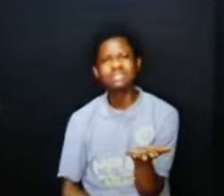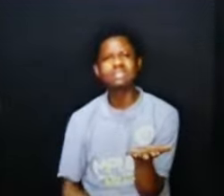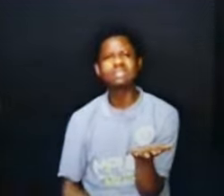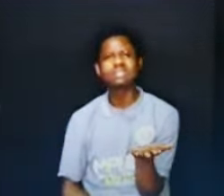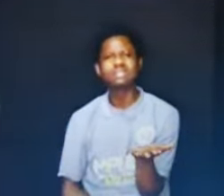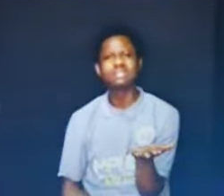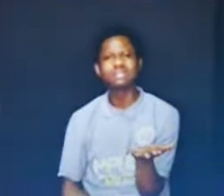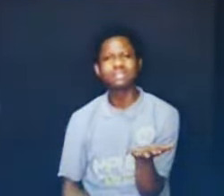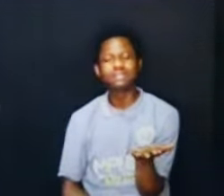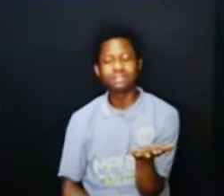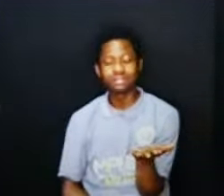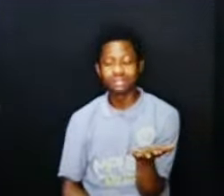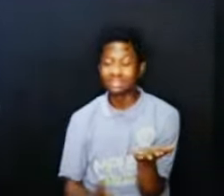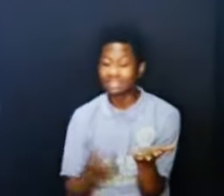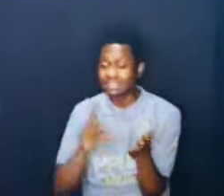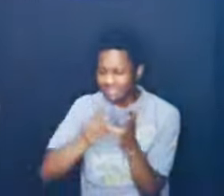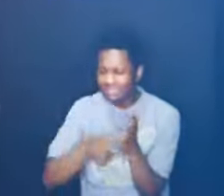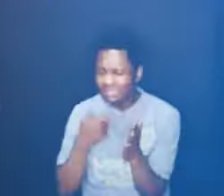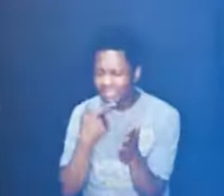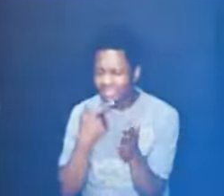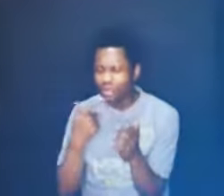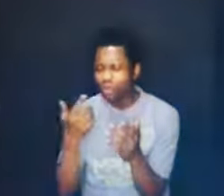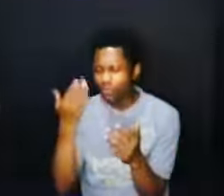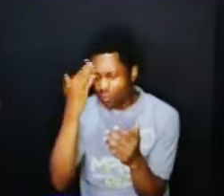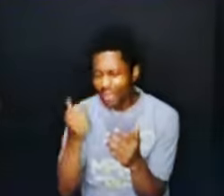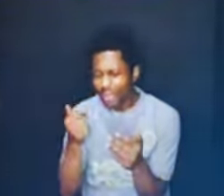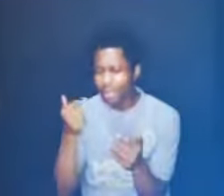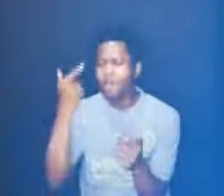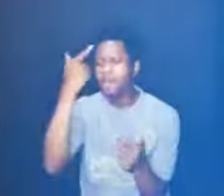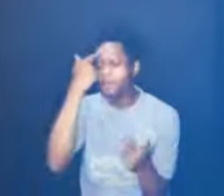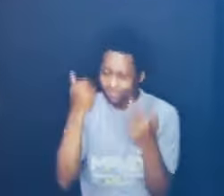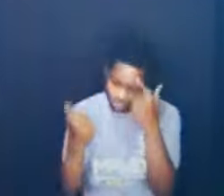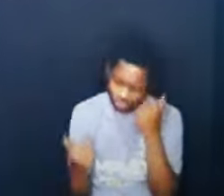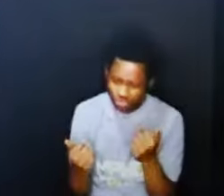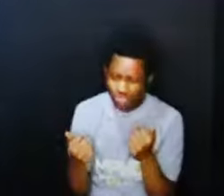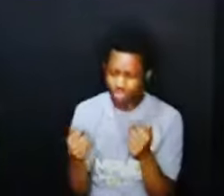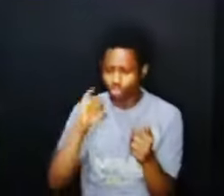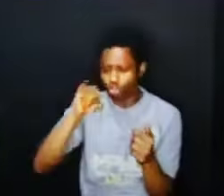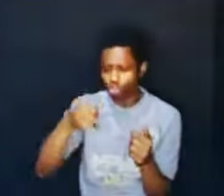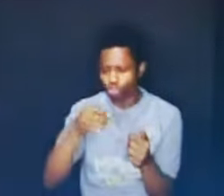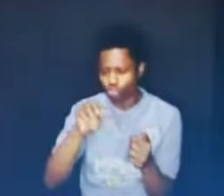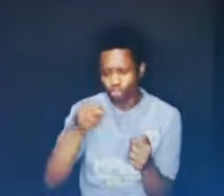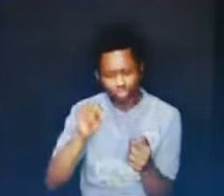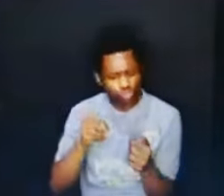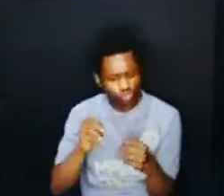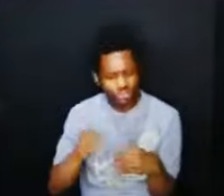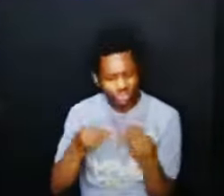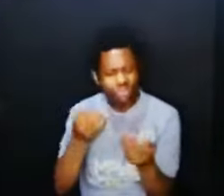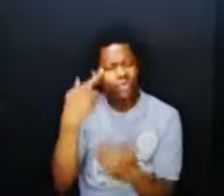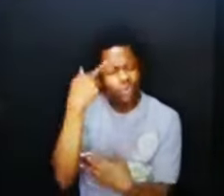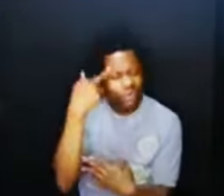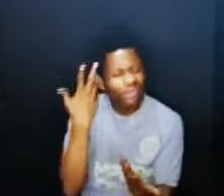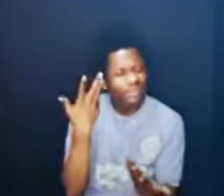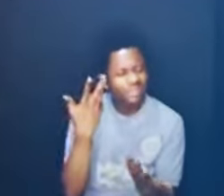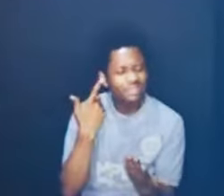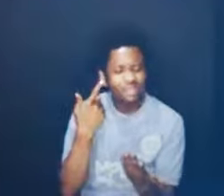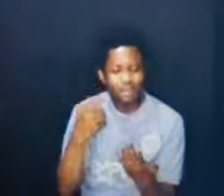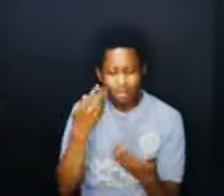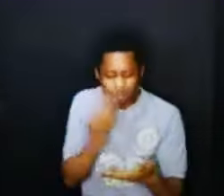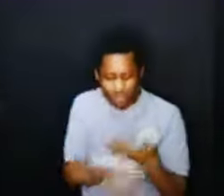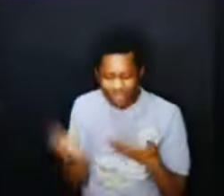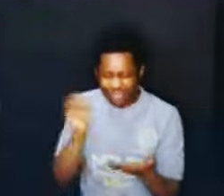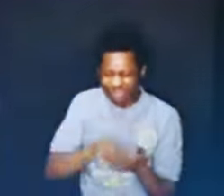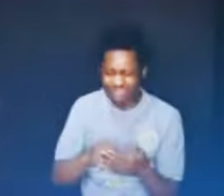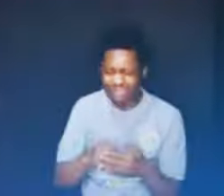he said because. O see, a son say. See, John gives the reason. Wei Yohane o kyere why the born again Christian